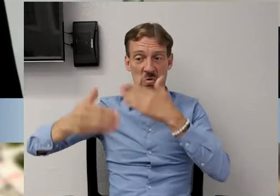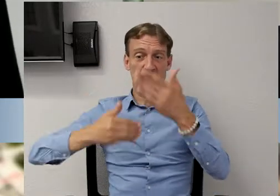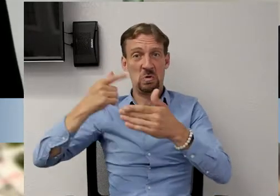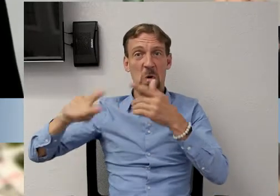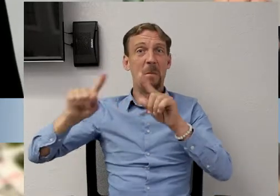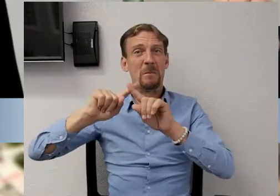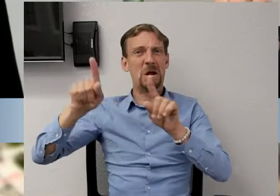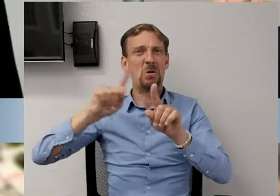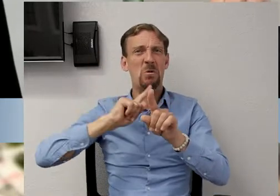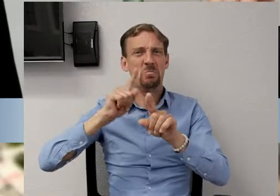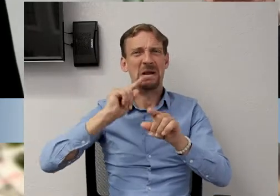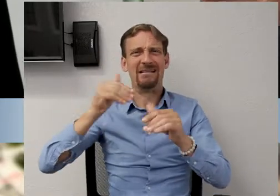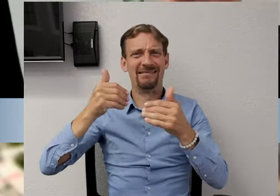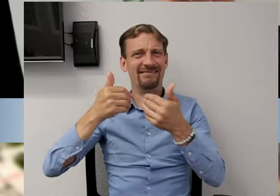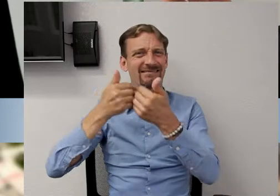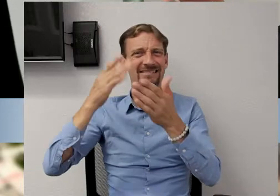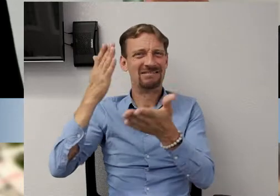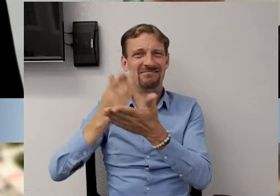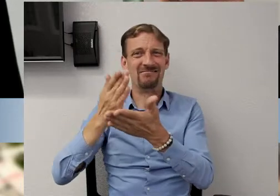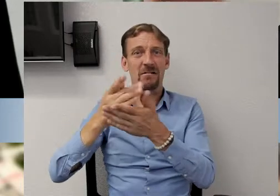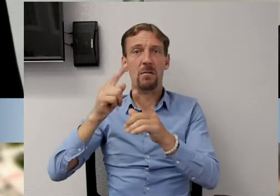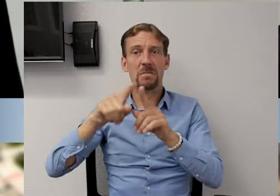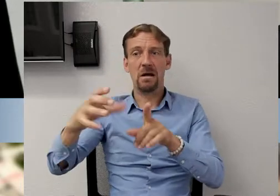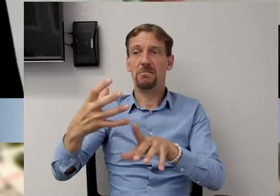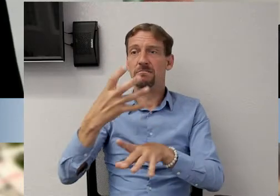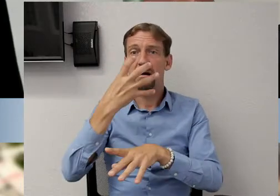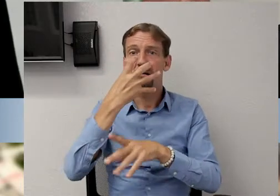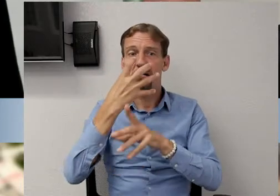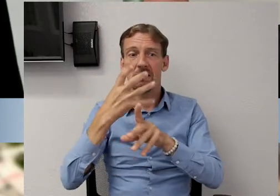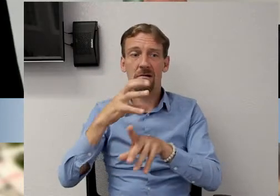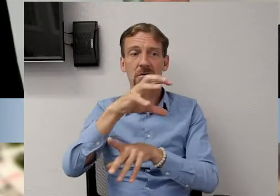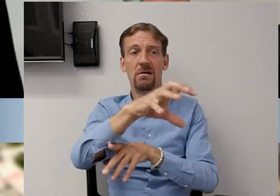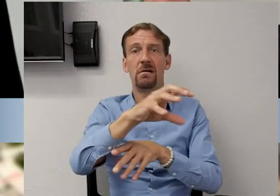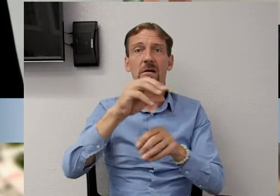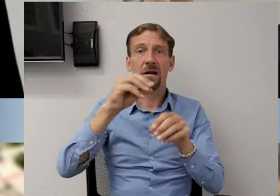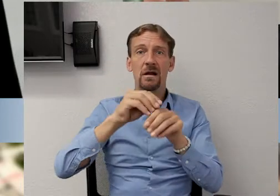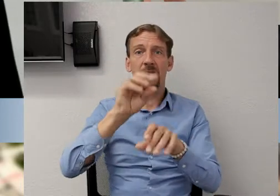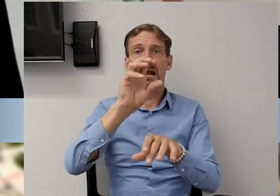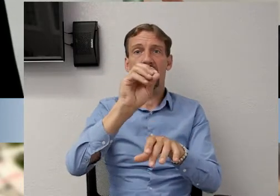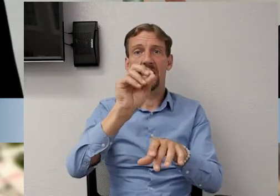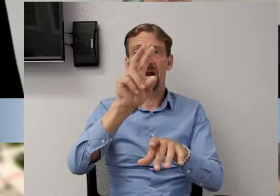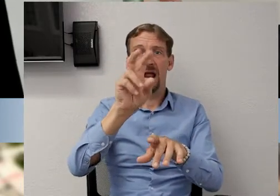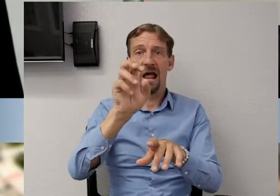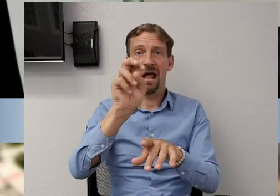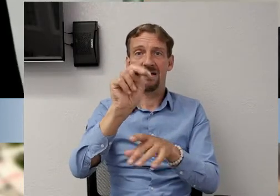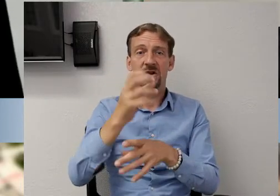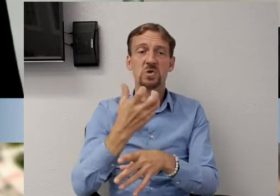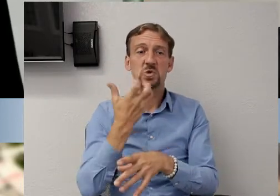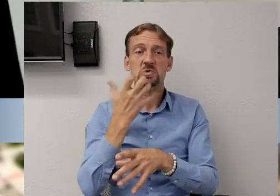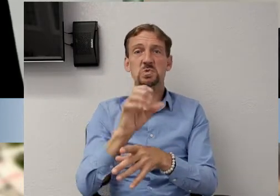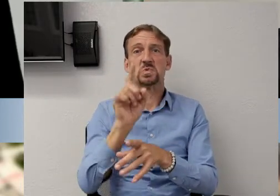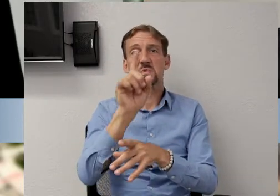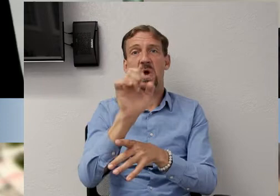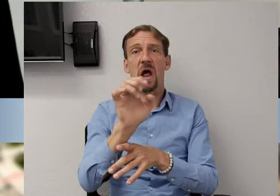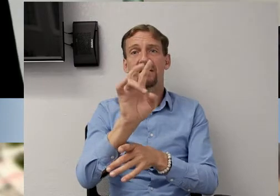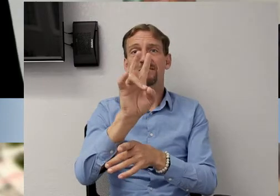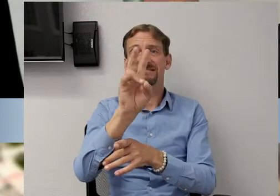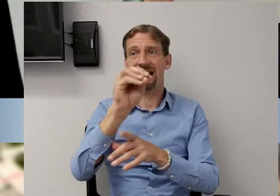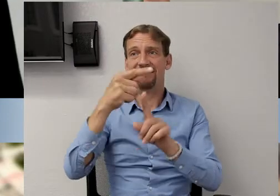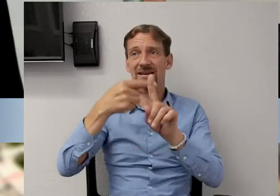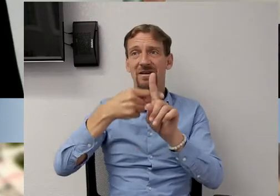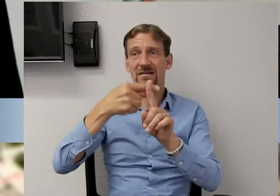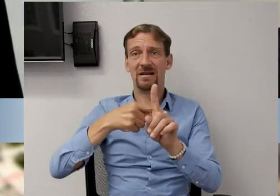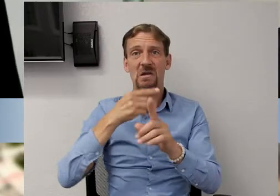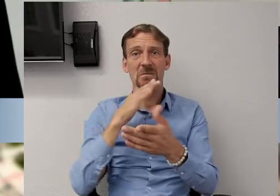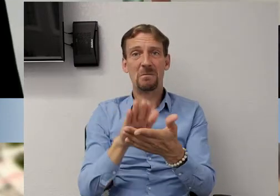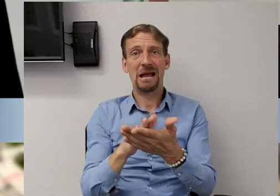this. But they were taking their mask and putting them in essentially an oven, heating it to 170 degrees and